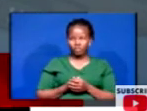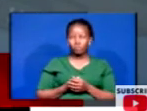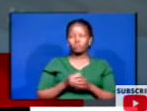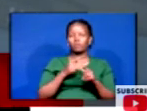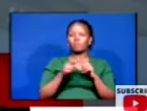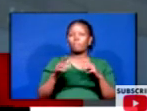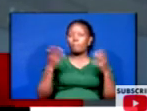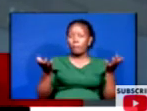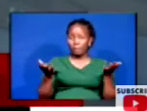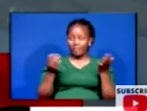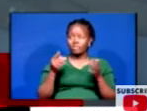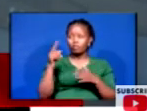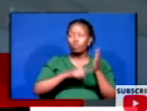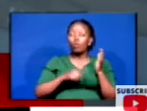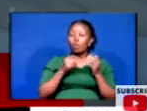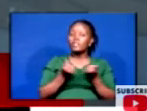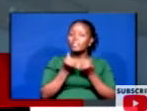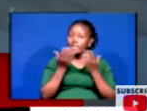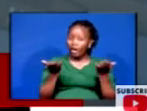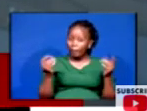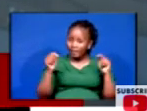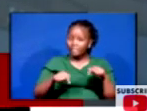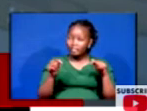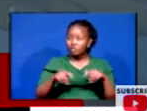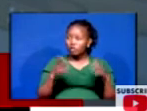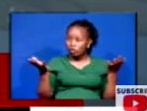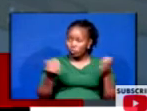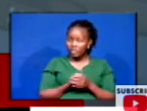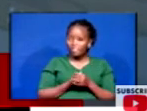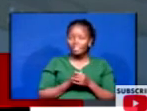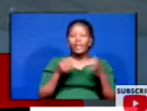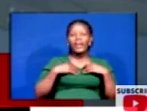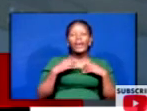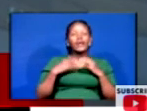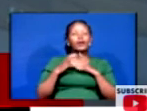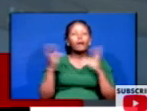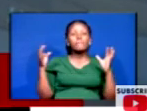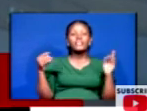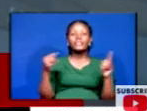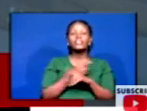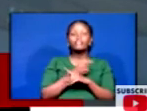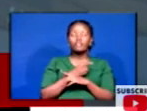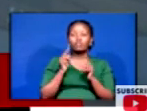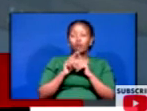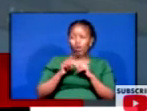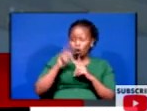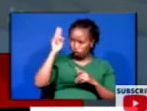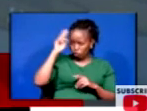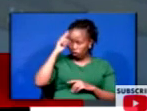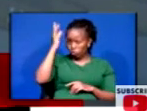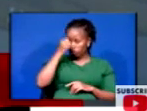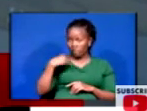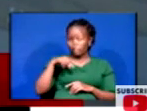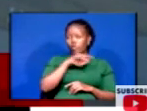what we saw, and the major difference in this petition, and I think that's the reason why we had a unanimous